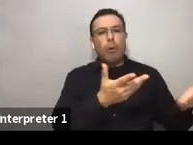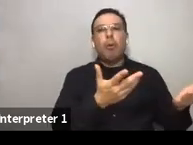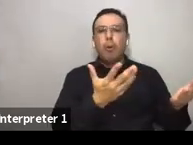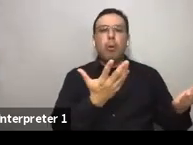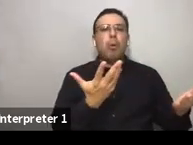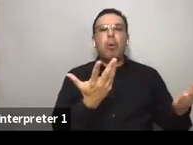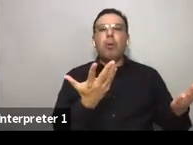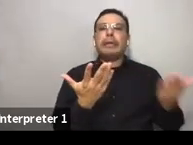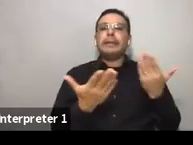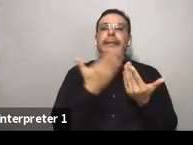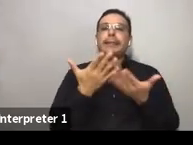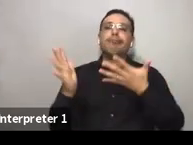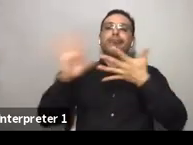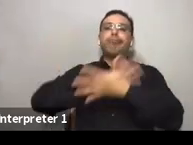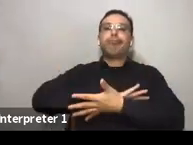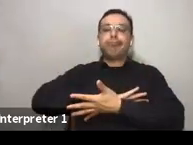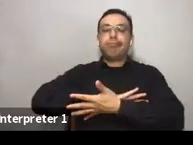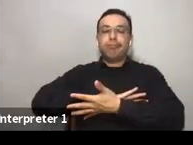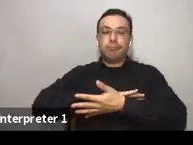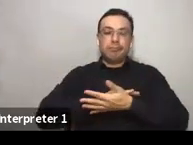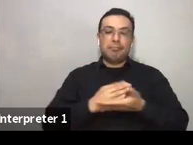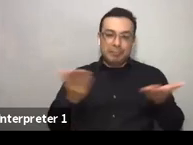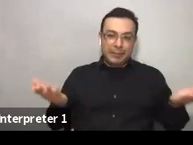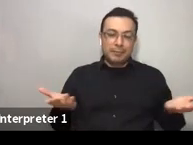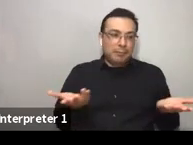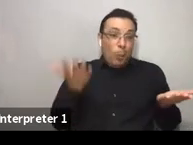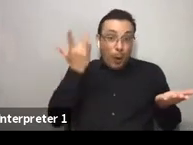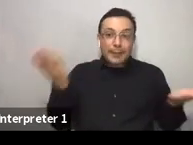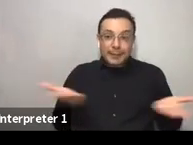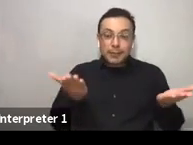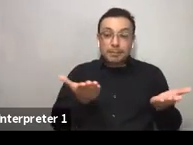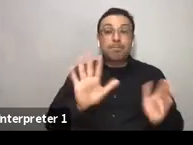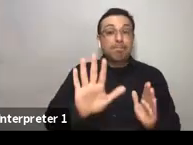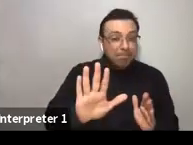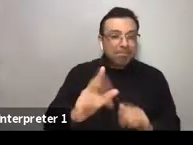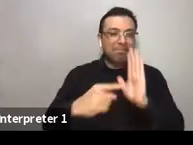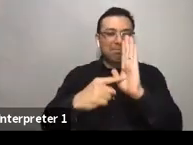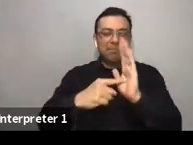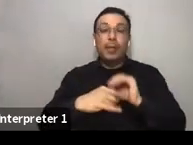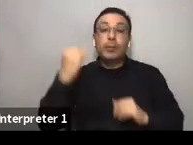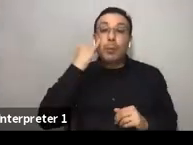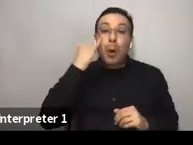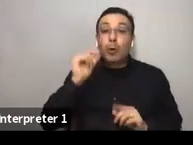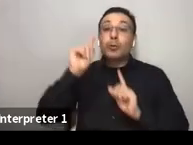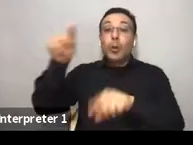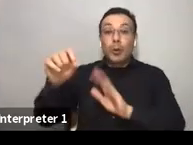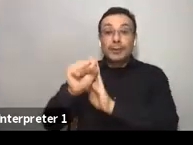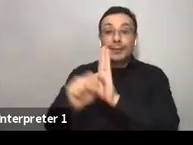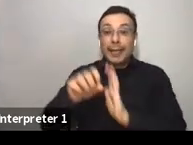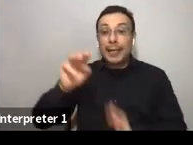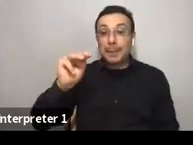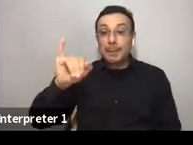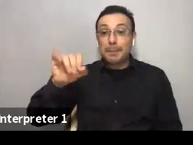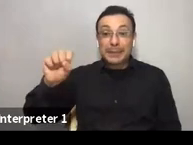There are a large number of Asian folks here in the Bay Area. But if they were living in rural Mississippi and looking for